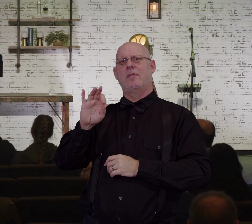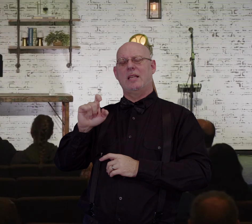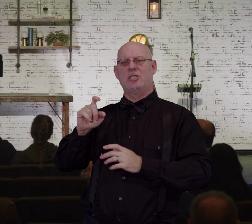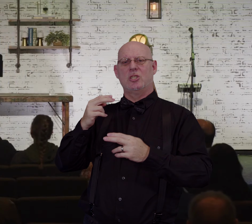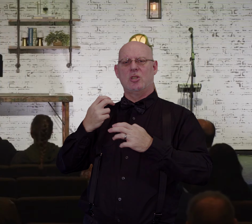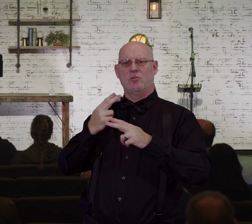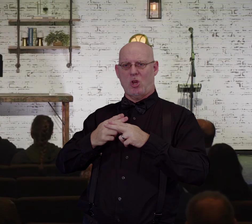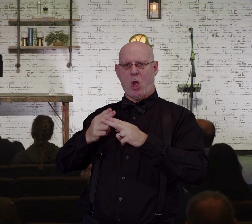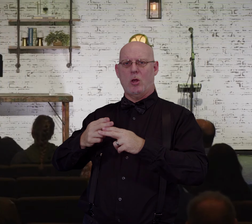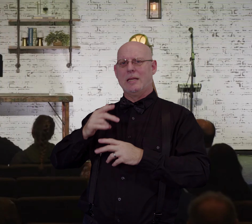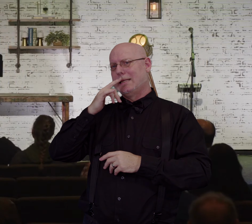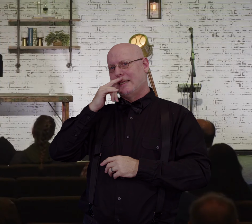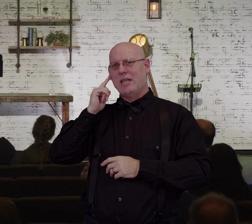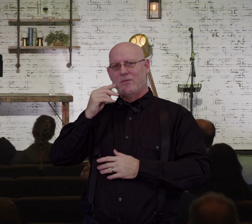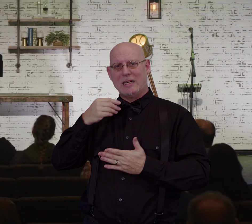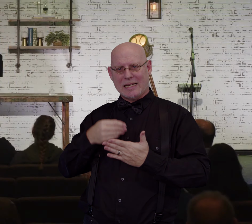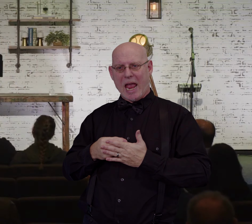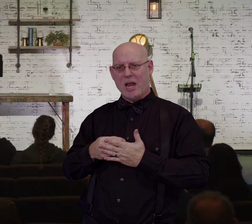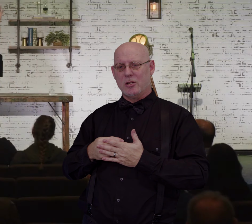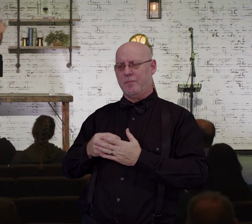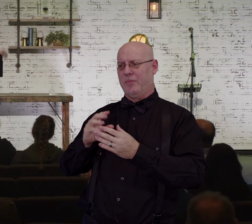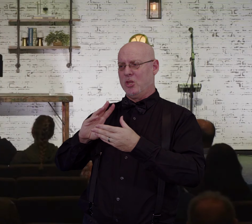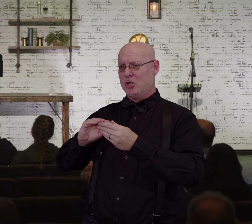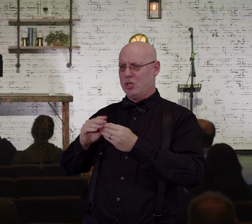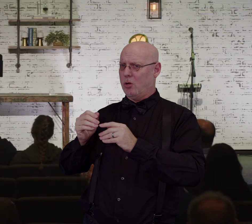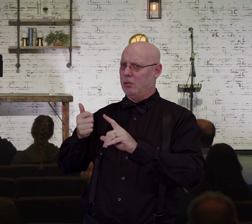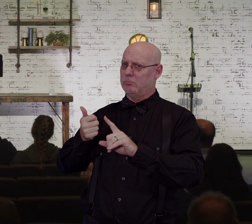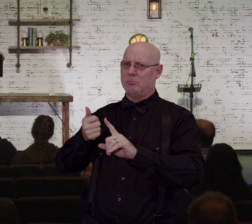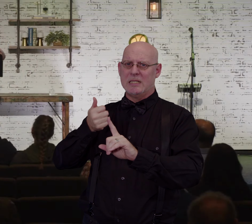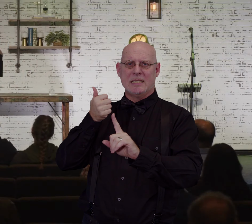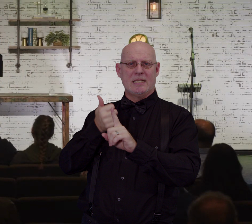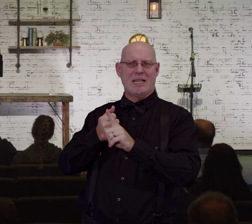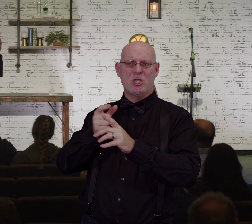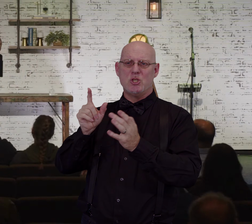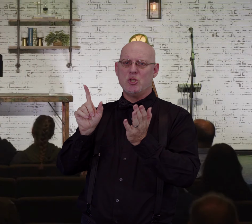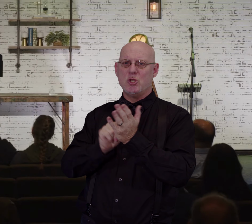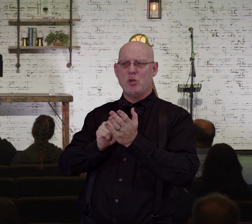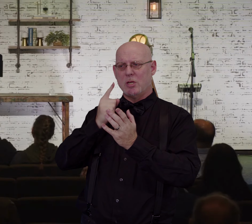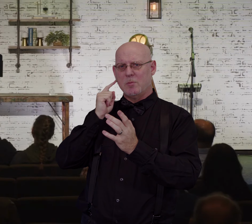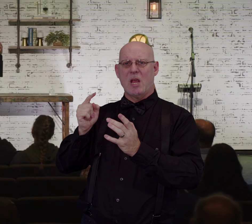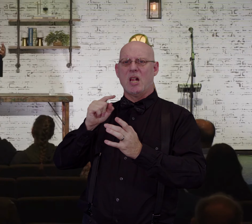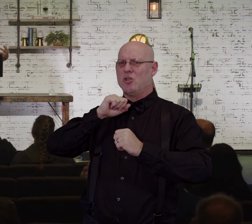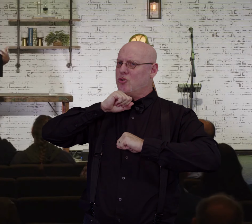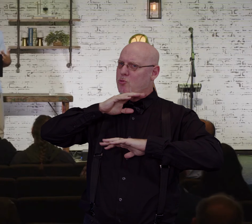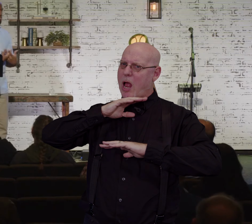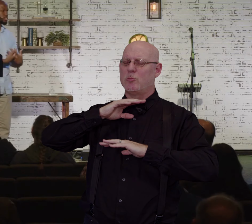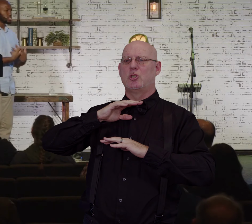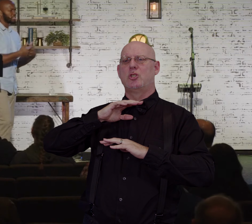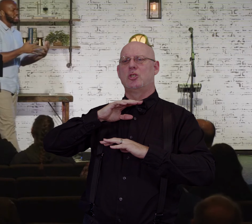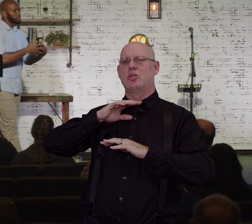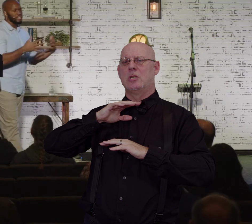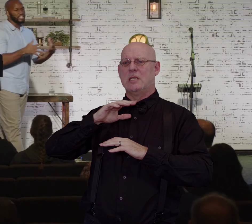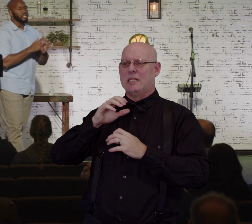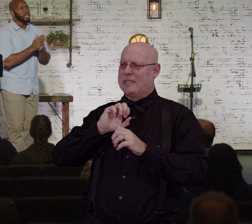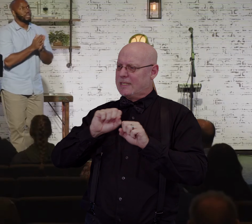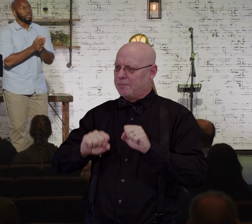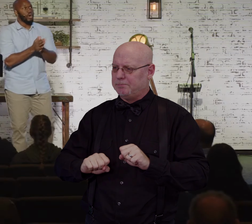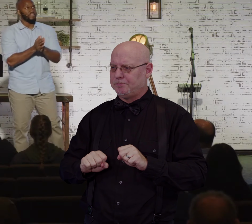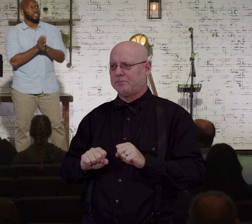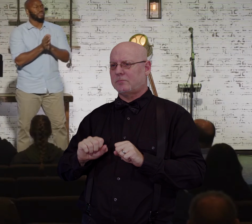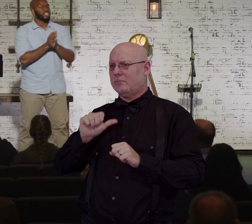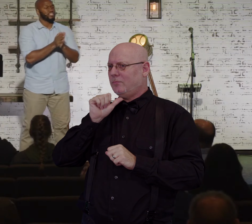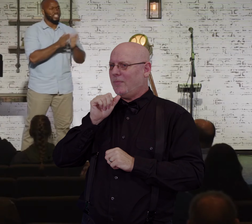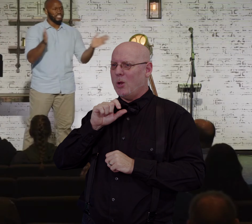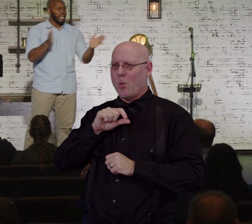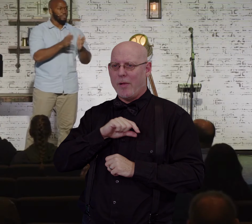called Kids for Cash. And so this story hit headlines because it was this corruption in the judicial system. And doesn't this, we